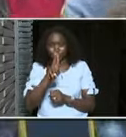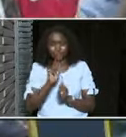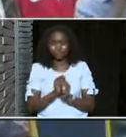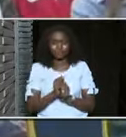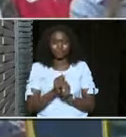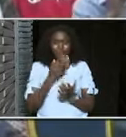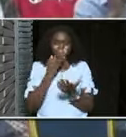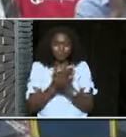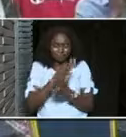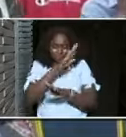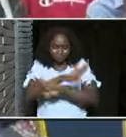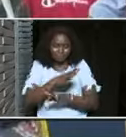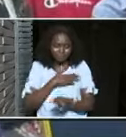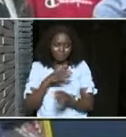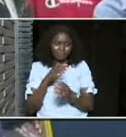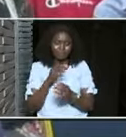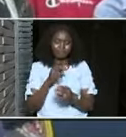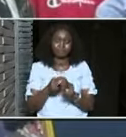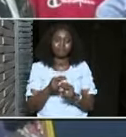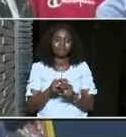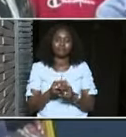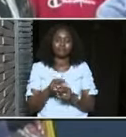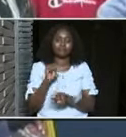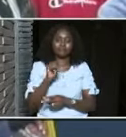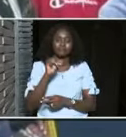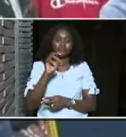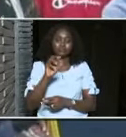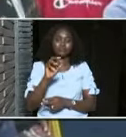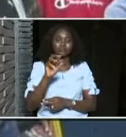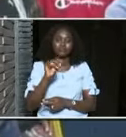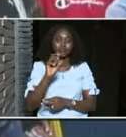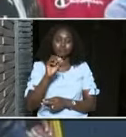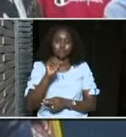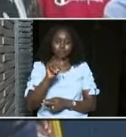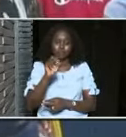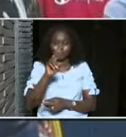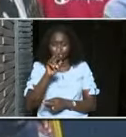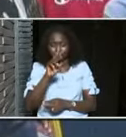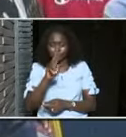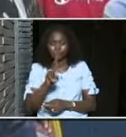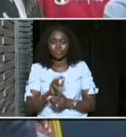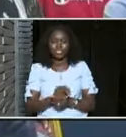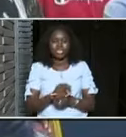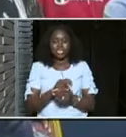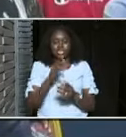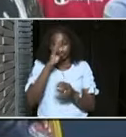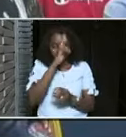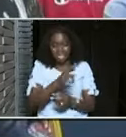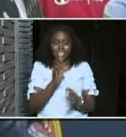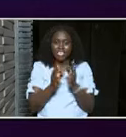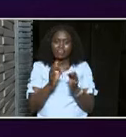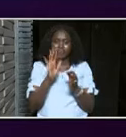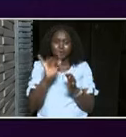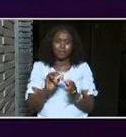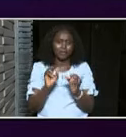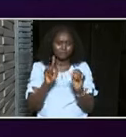Good evening. My name is Mansur Abdullahi from the Department of Microbiology. Sir, if by chance you are the president